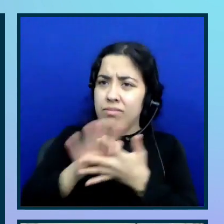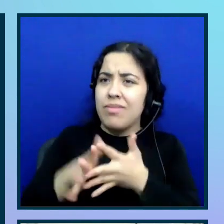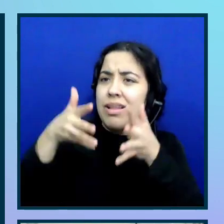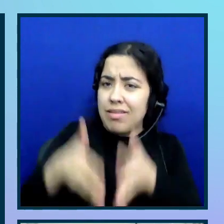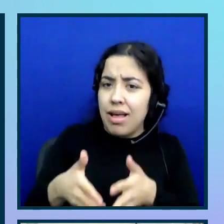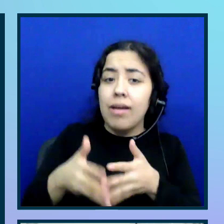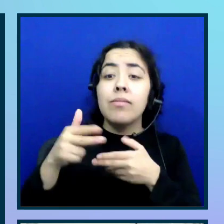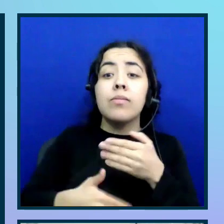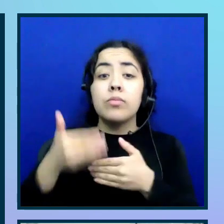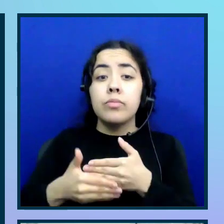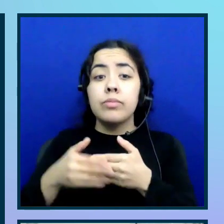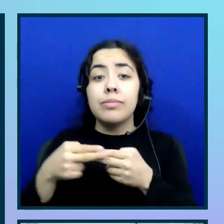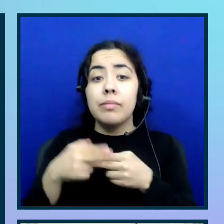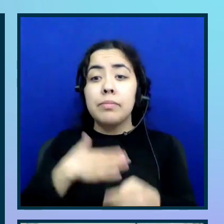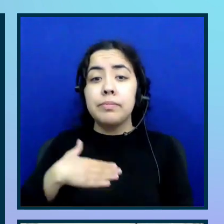Jason, next slide.